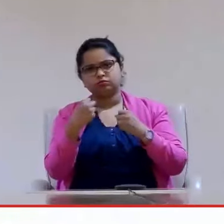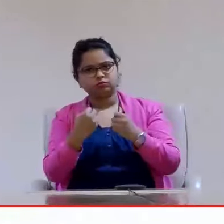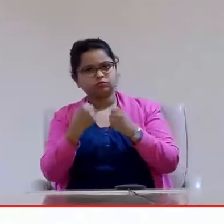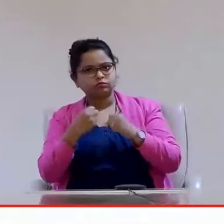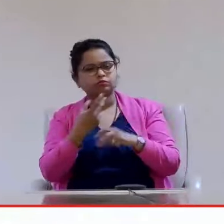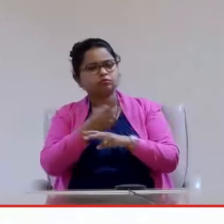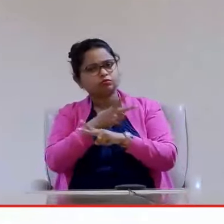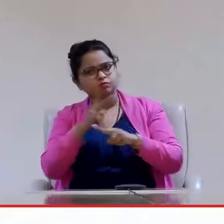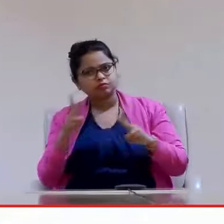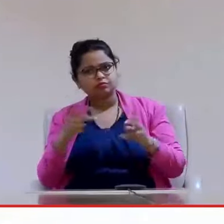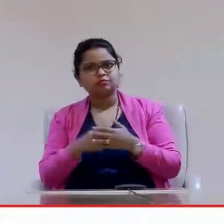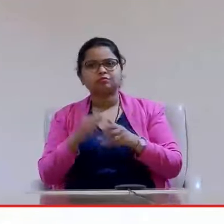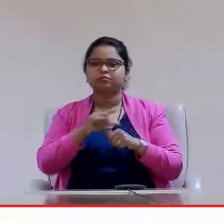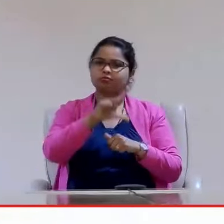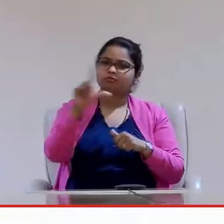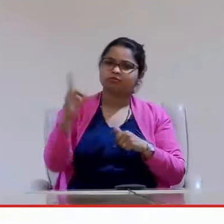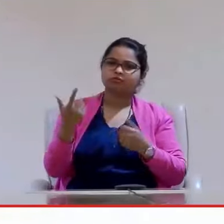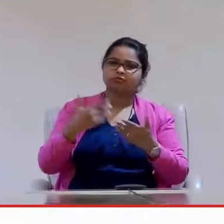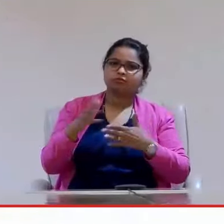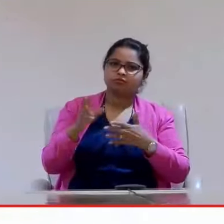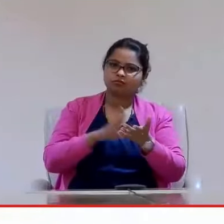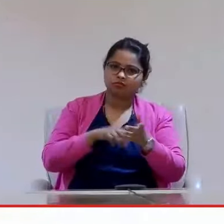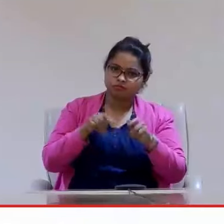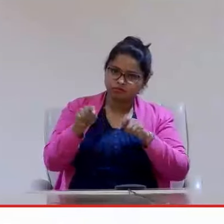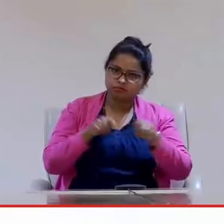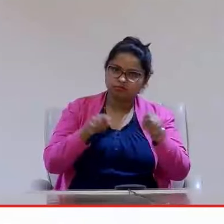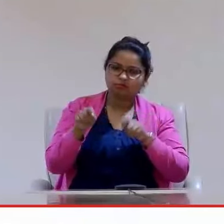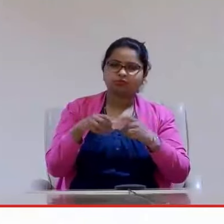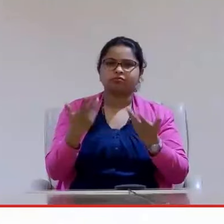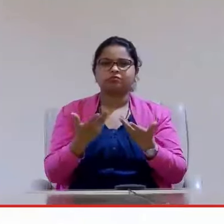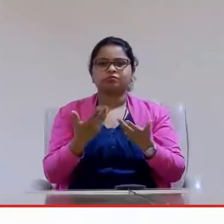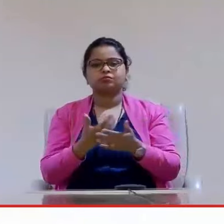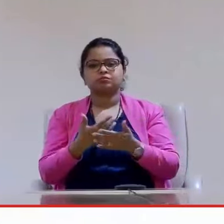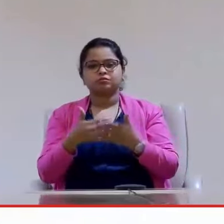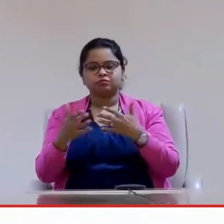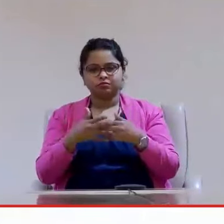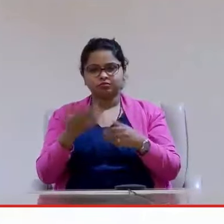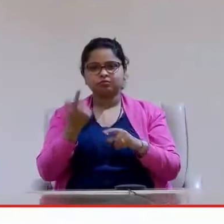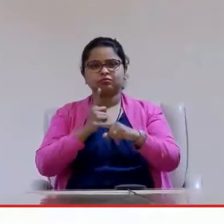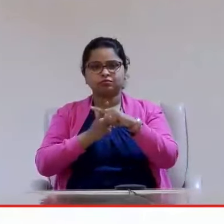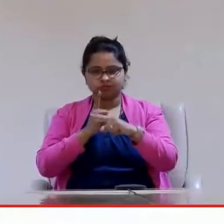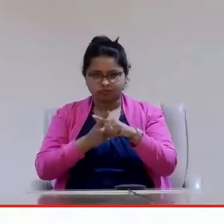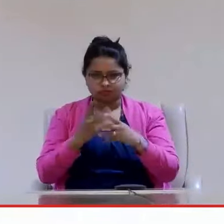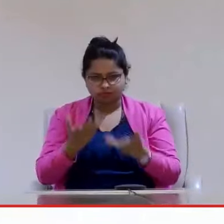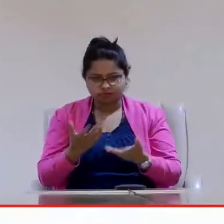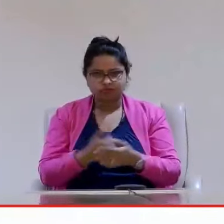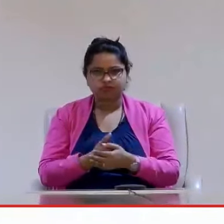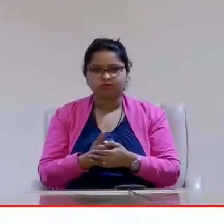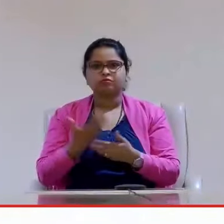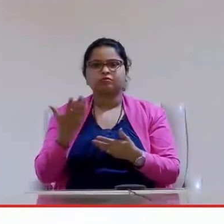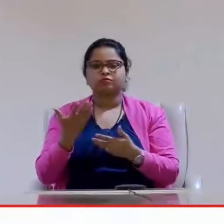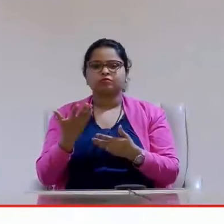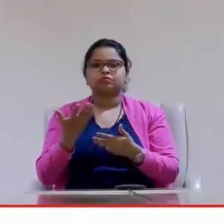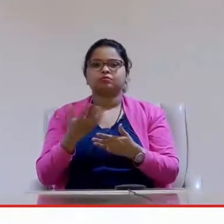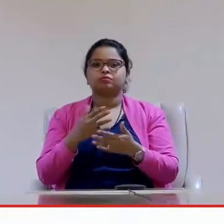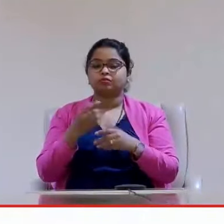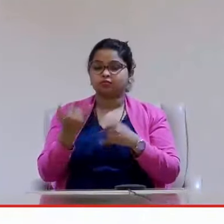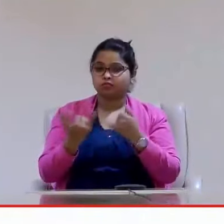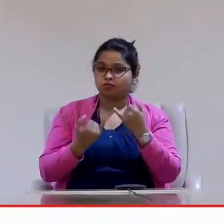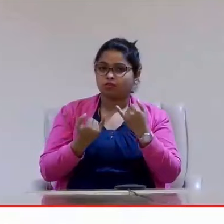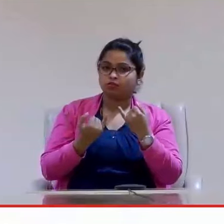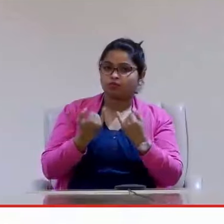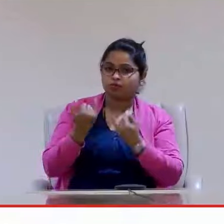are always there for all of us. We just have to rise above them. We have to stay positive. And, you know, we also have to find those